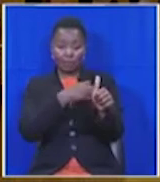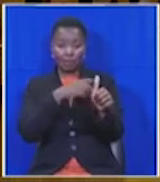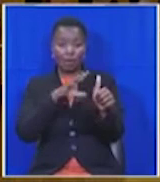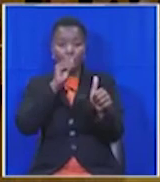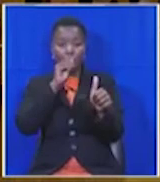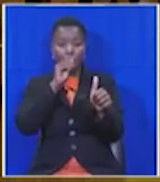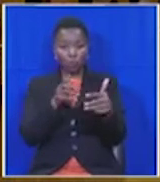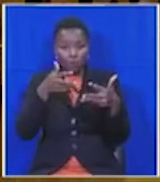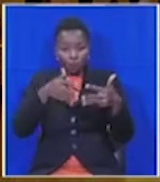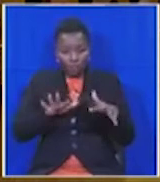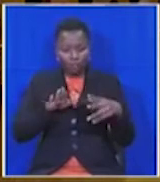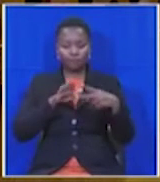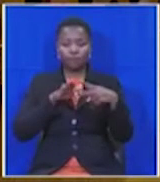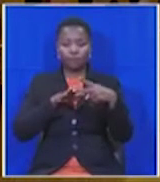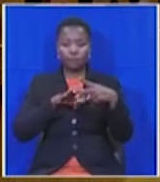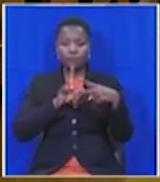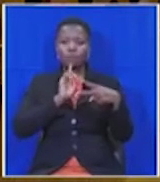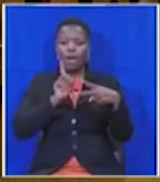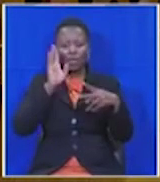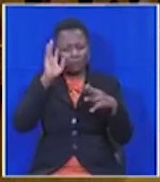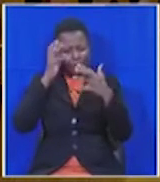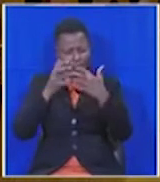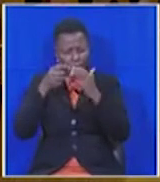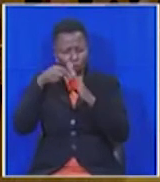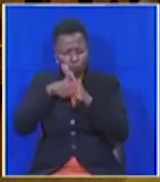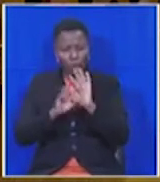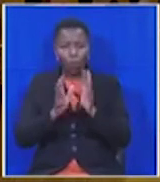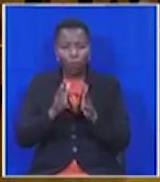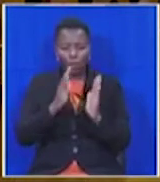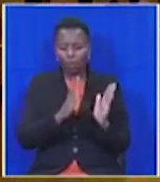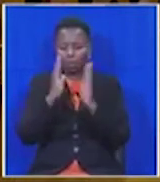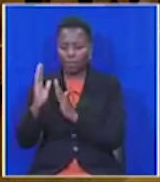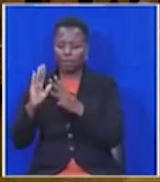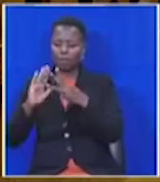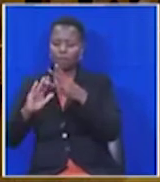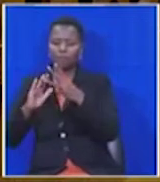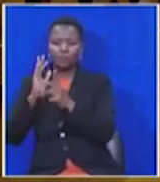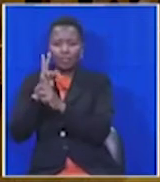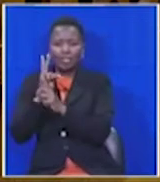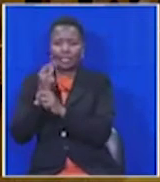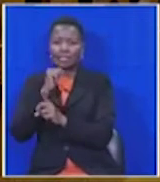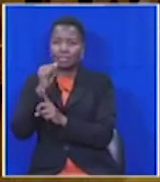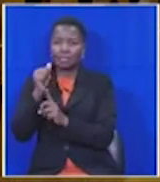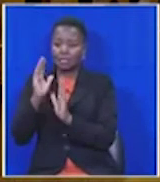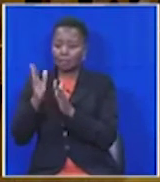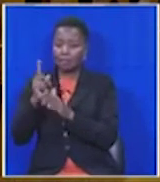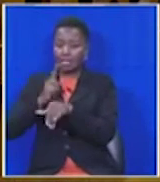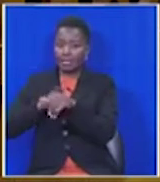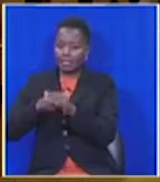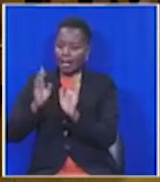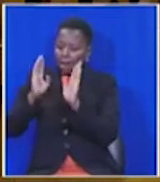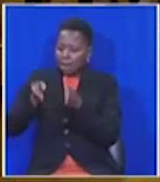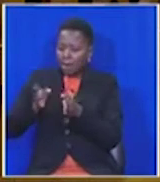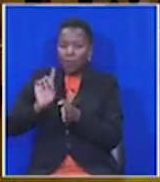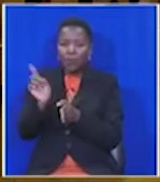give due consideration to his answers. And the next cluster will then not have their time curtailed. And I think